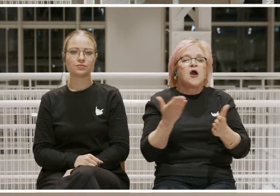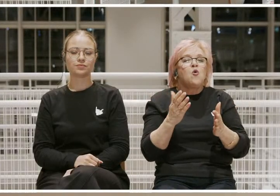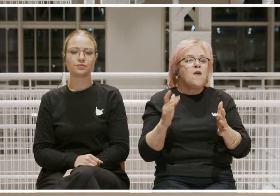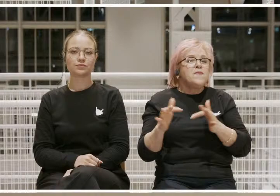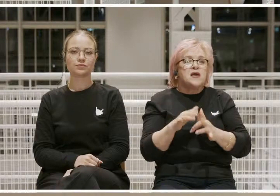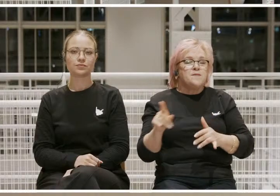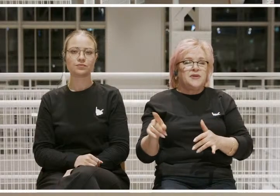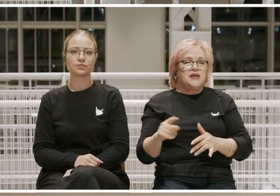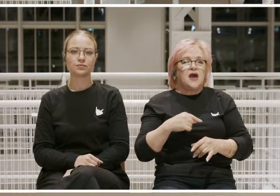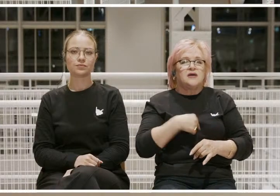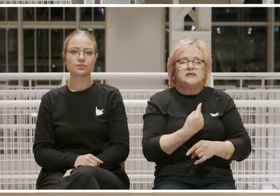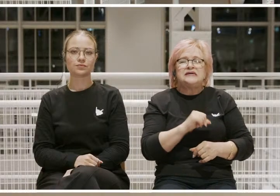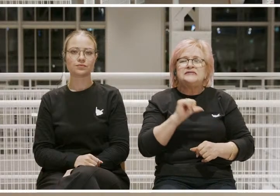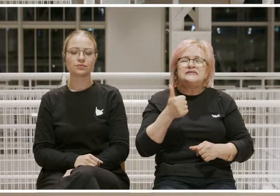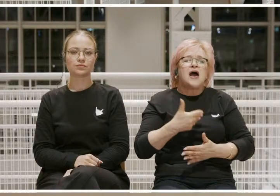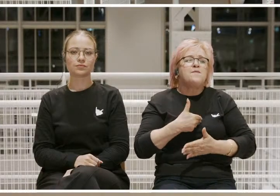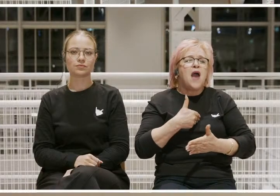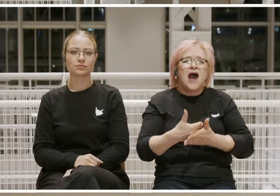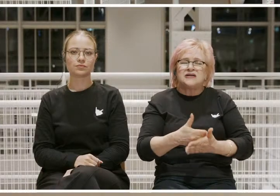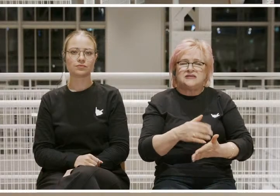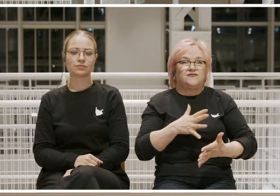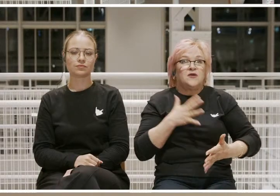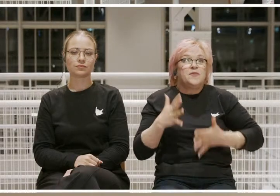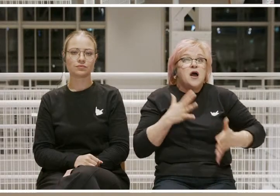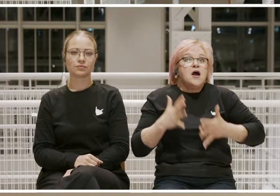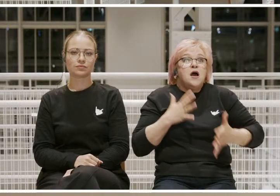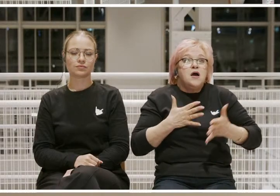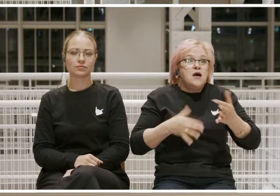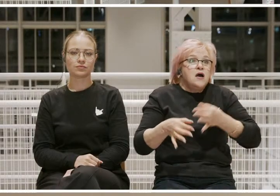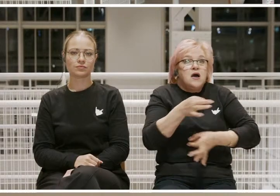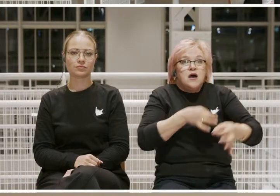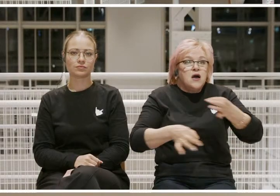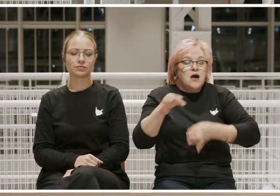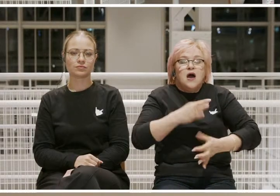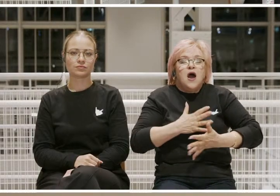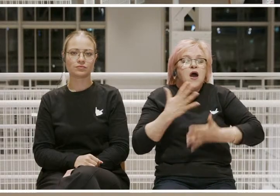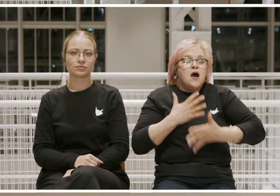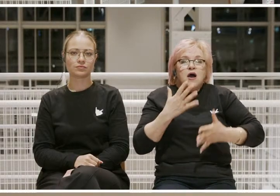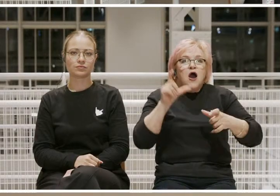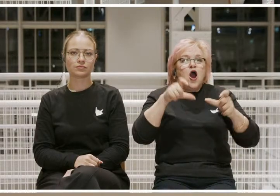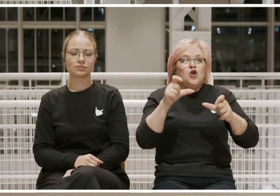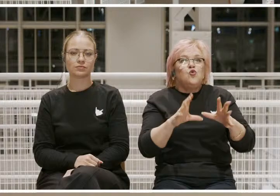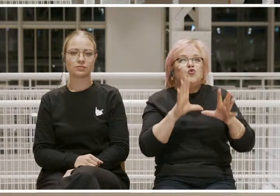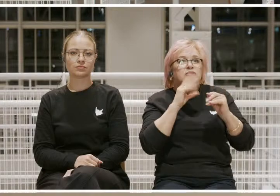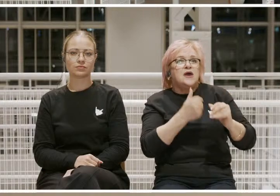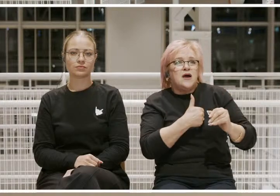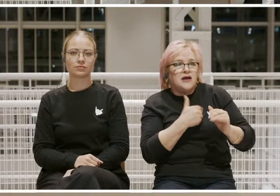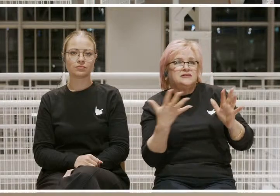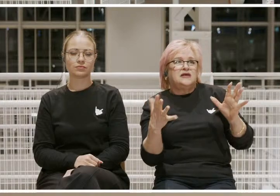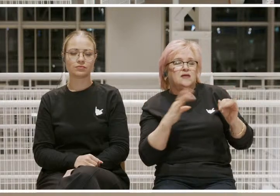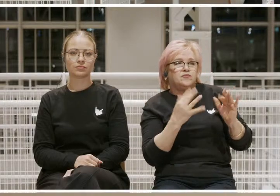you saw? You know, people kind of being maybe surprised by the fact that this was a part of